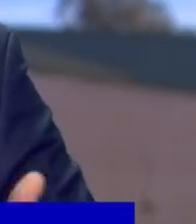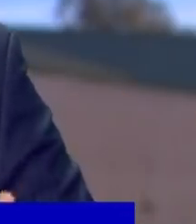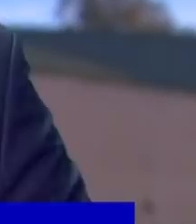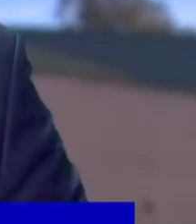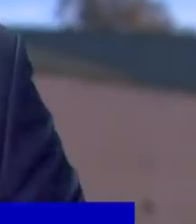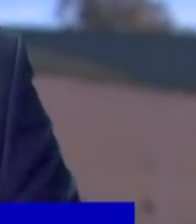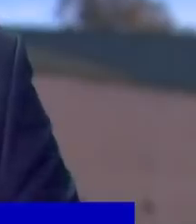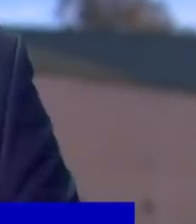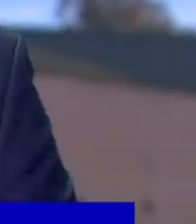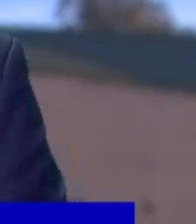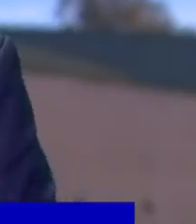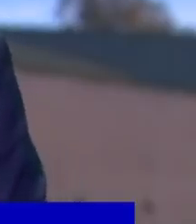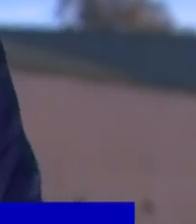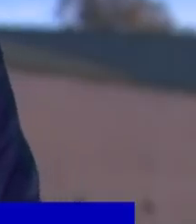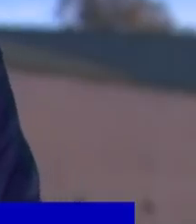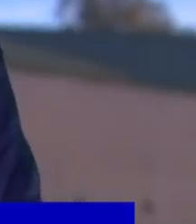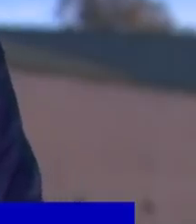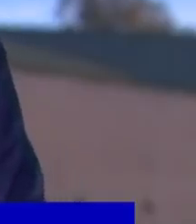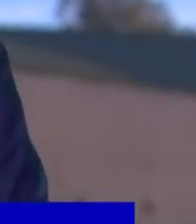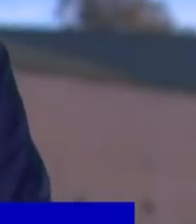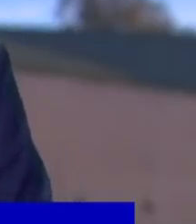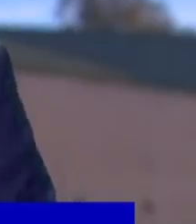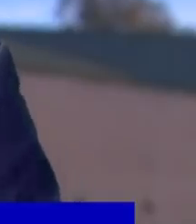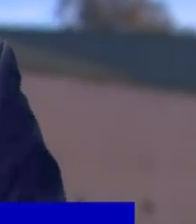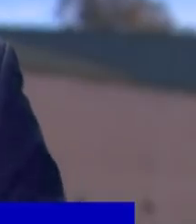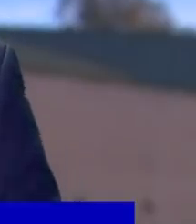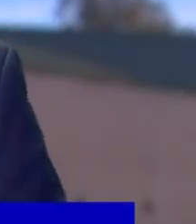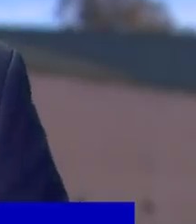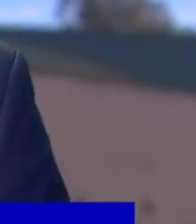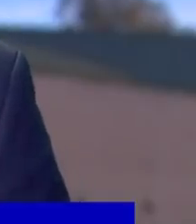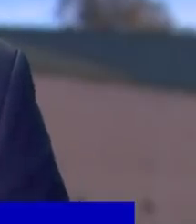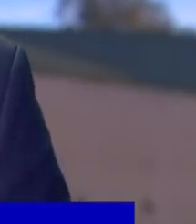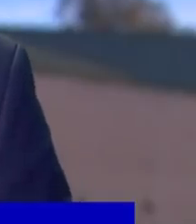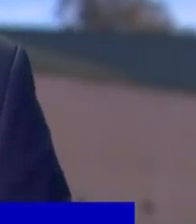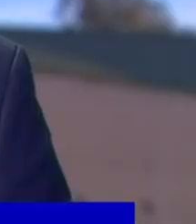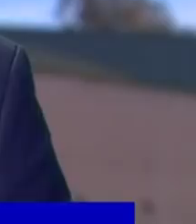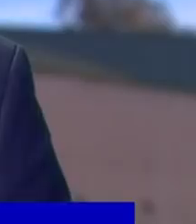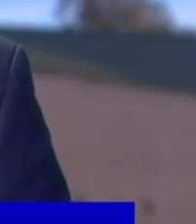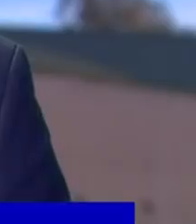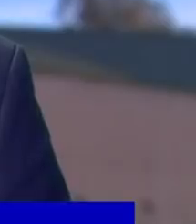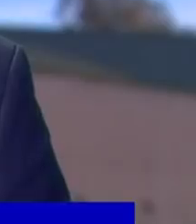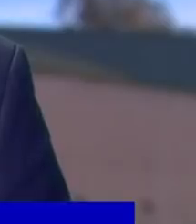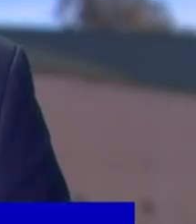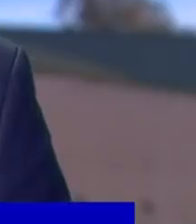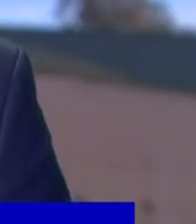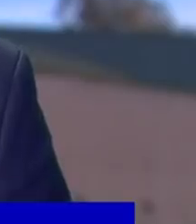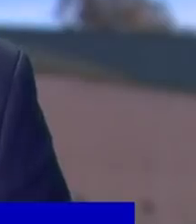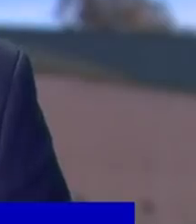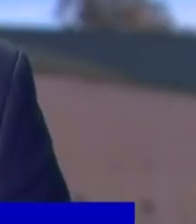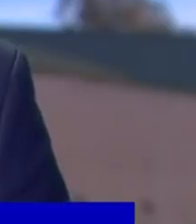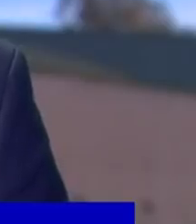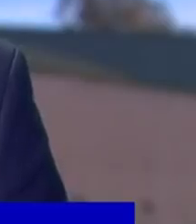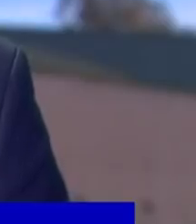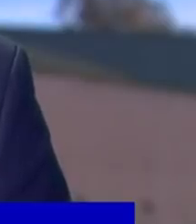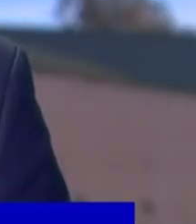because it's bad for the economy. It's also bad for the government, because it ultimately means that it will need to keep spending more money in support. But right now, the Prime